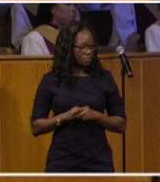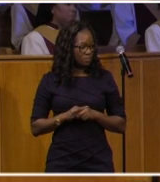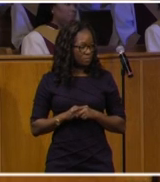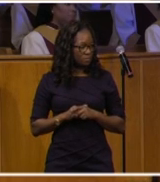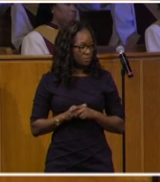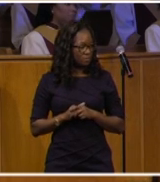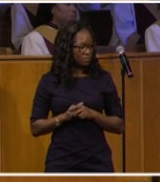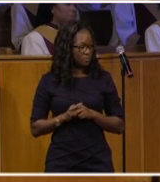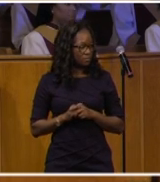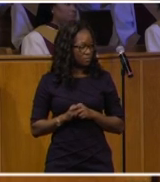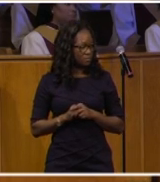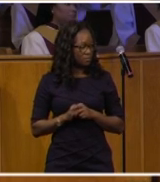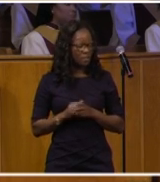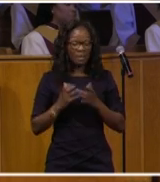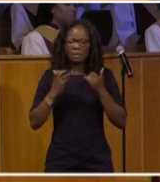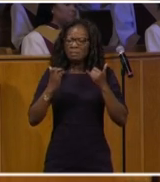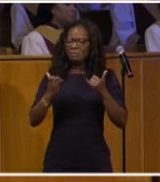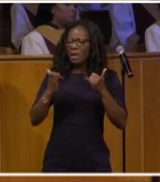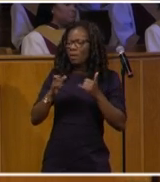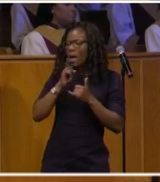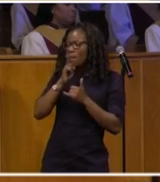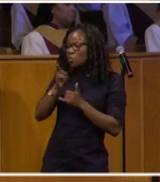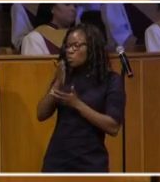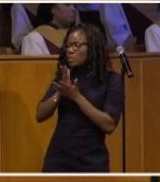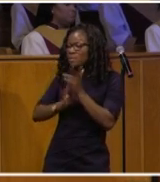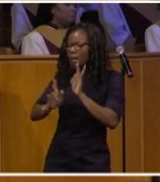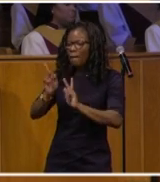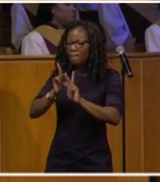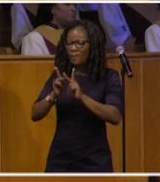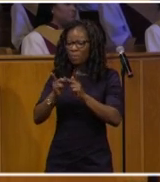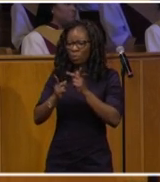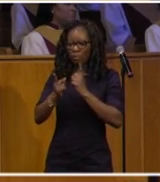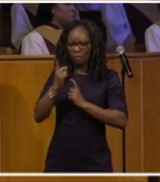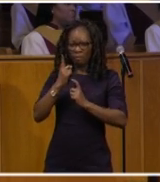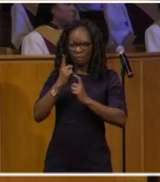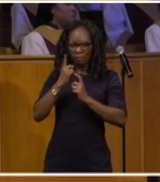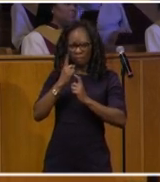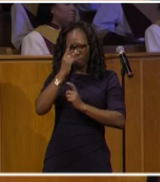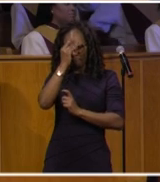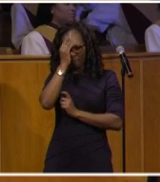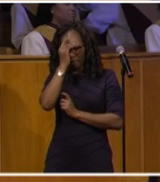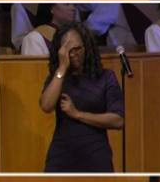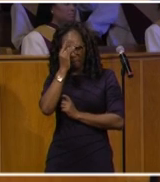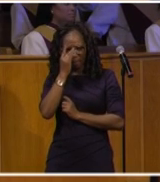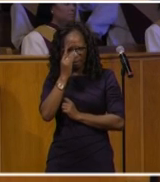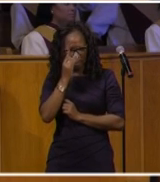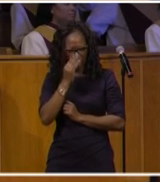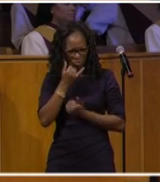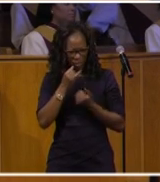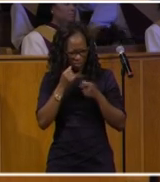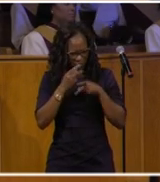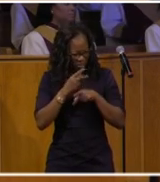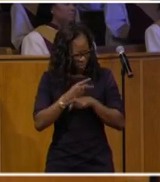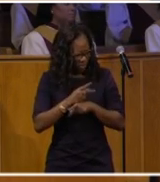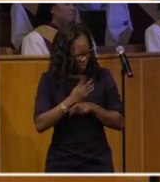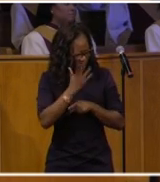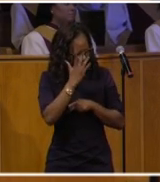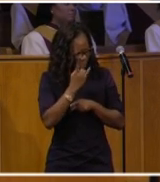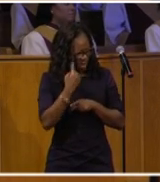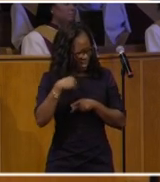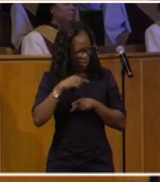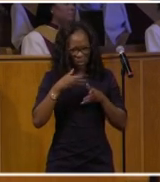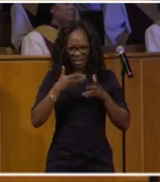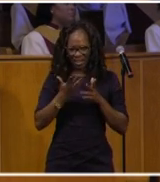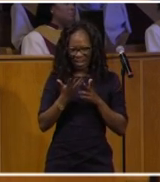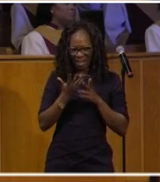Now, I'm sure there are those of you who are asking right now, why do we make the